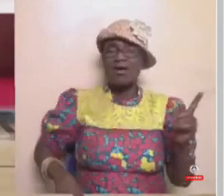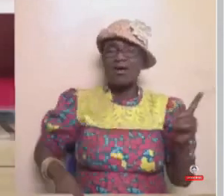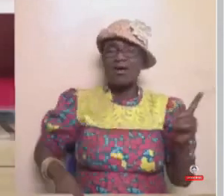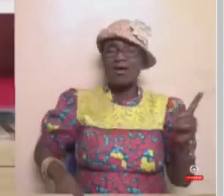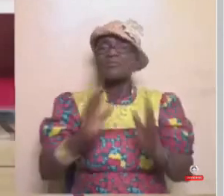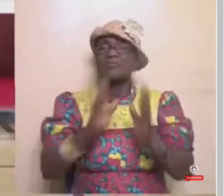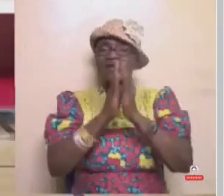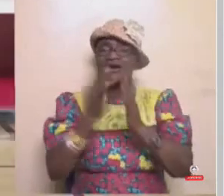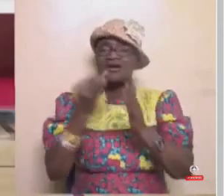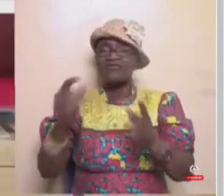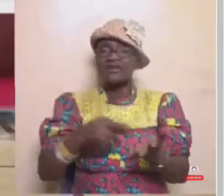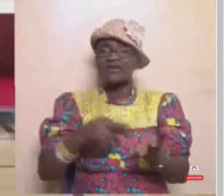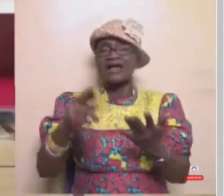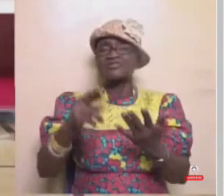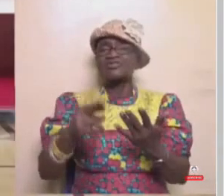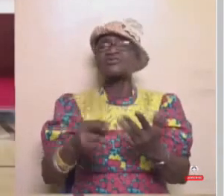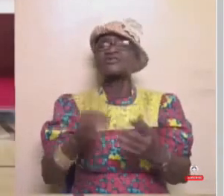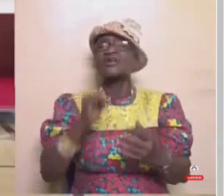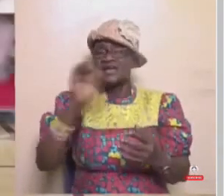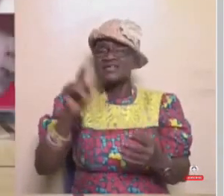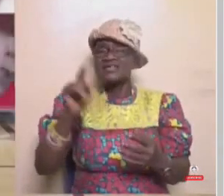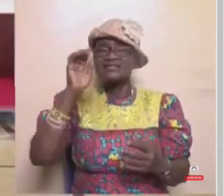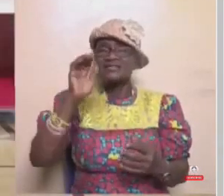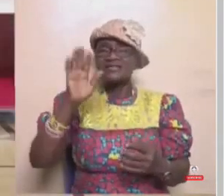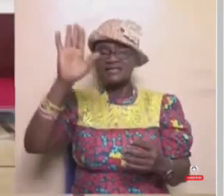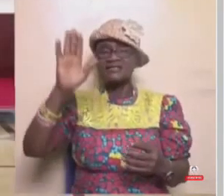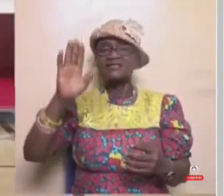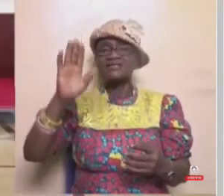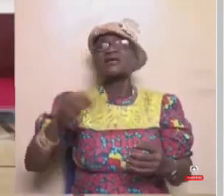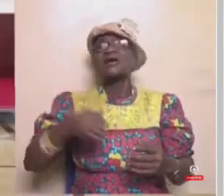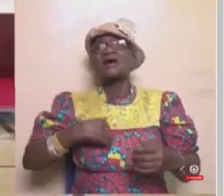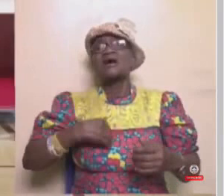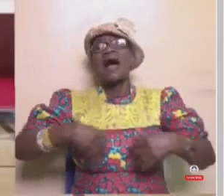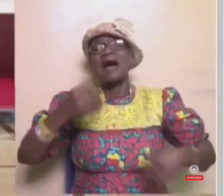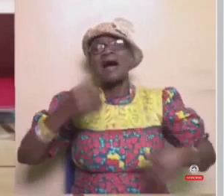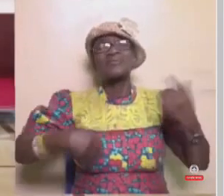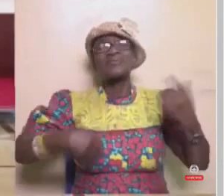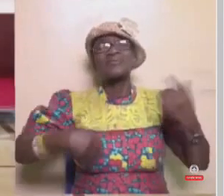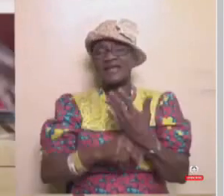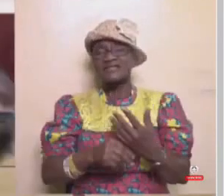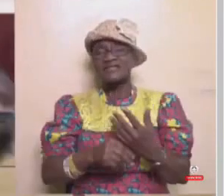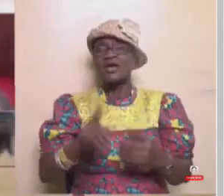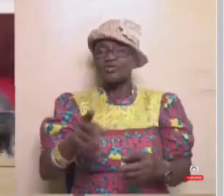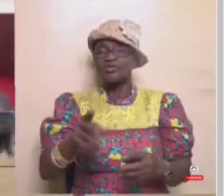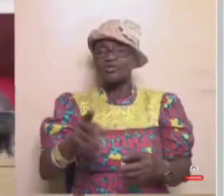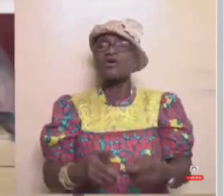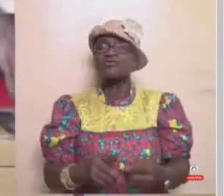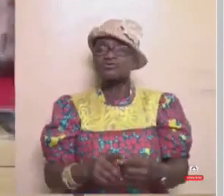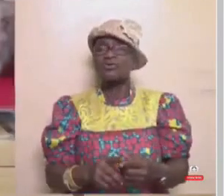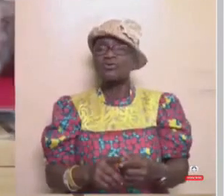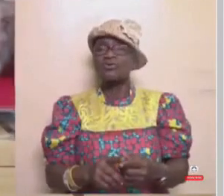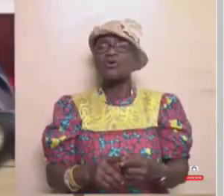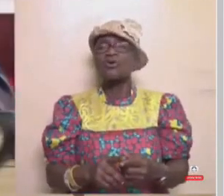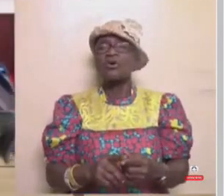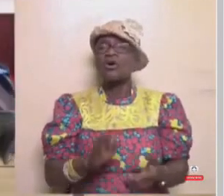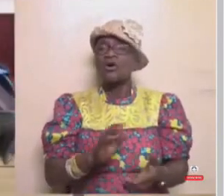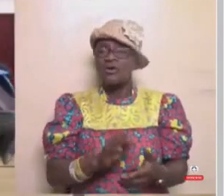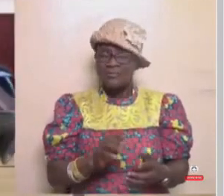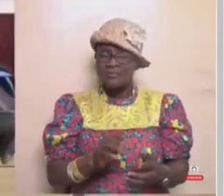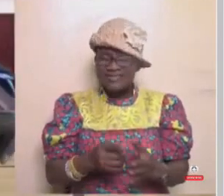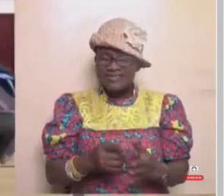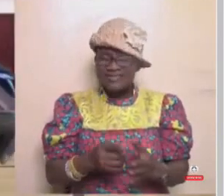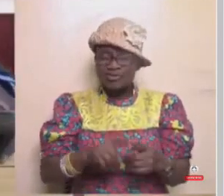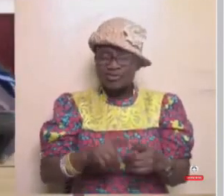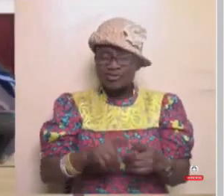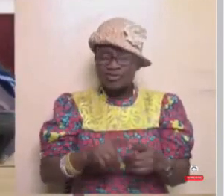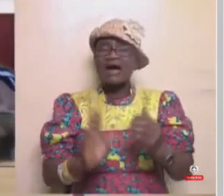you are ready to do something about your sin today, you want to become a friend of Jesus, you want to begin to serve him, bow your head down so